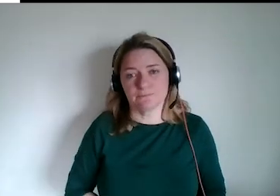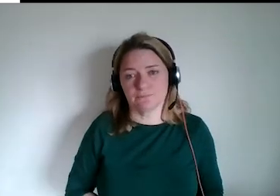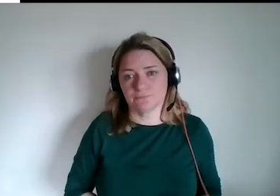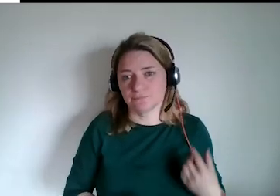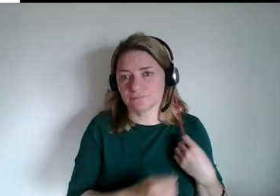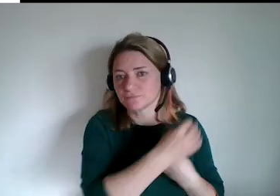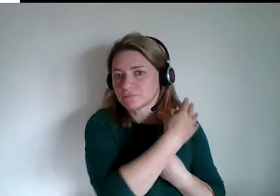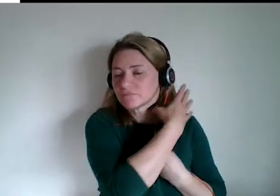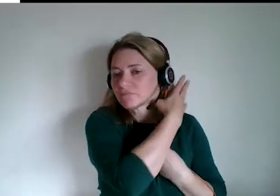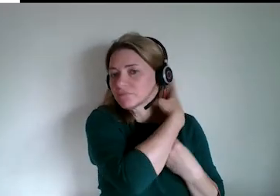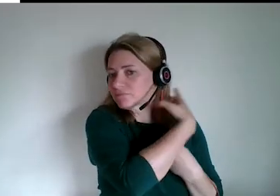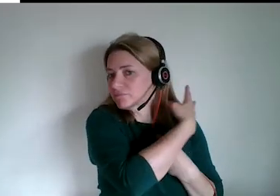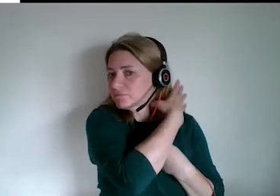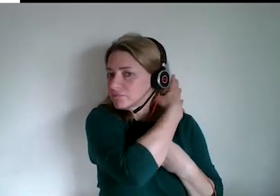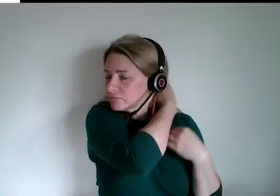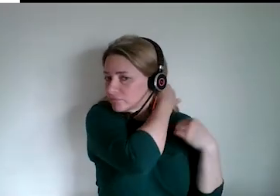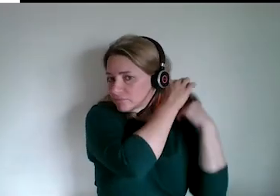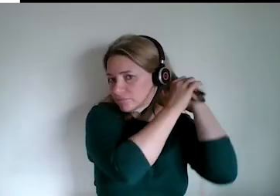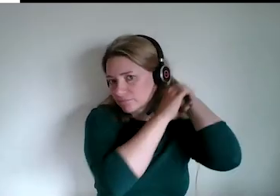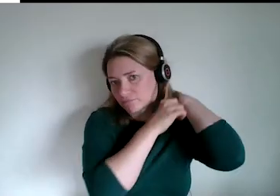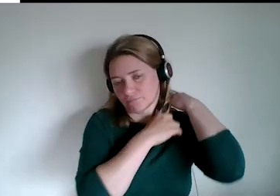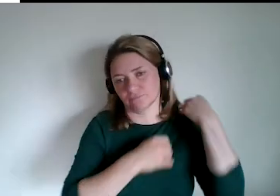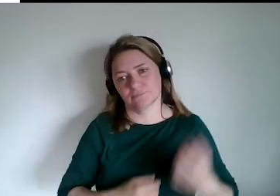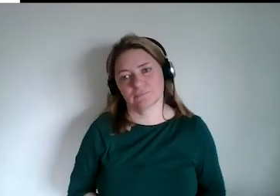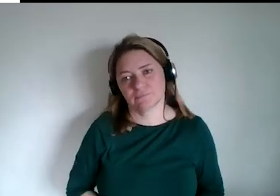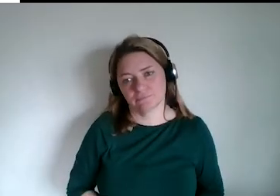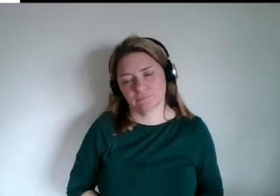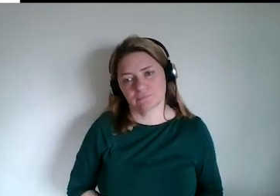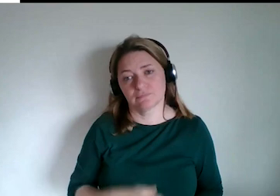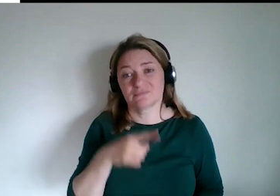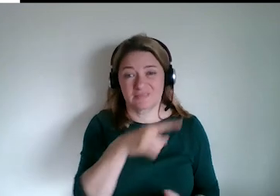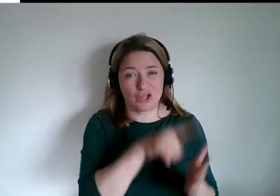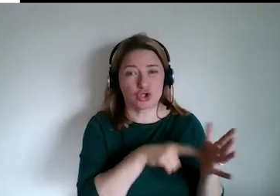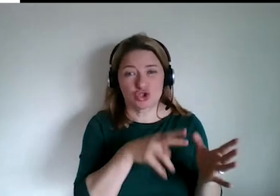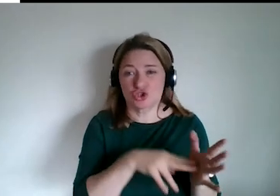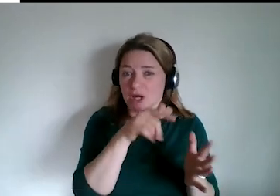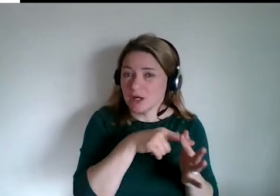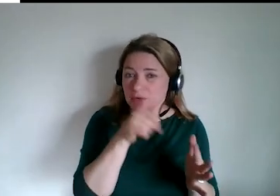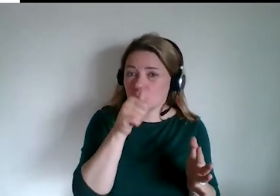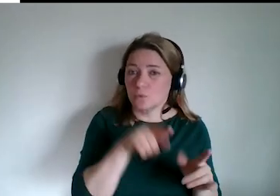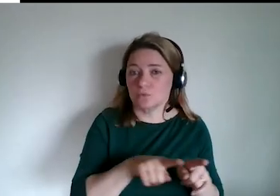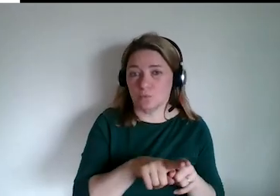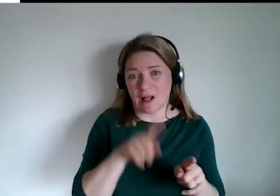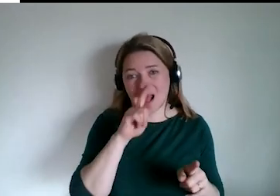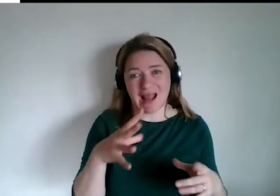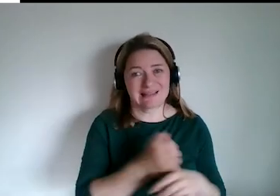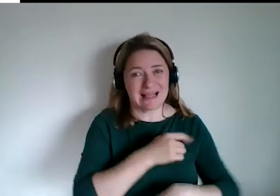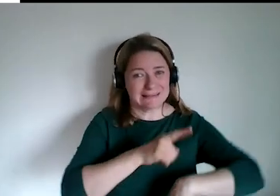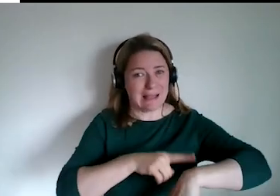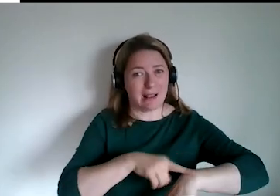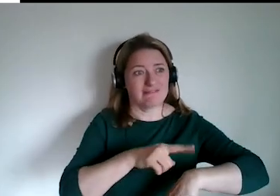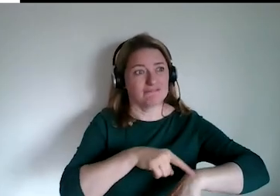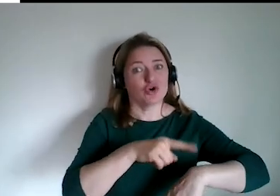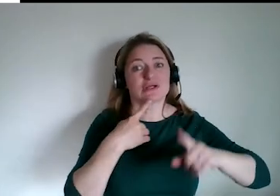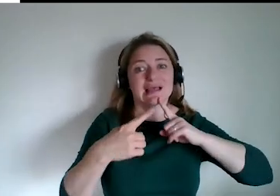one of the, as Jane probably knows as well, it can take quite a while to get the data extract. So I